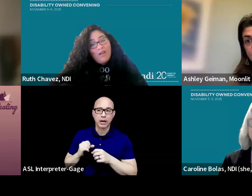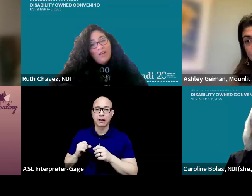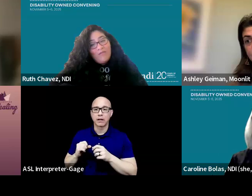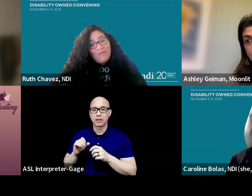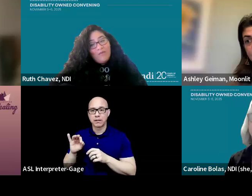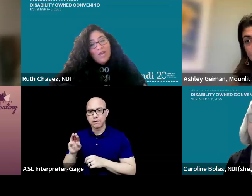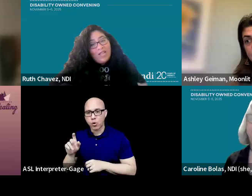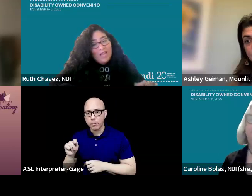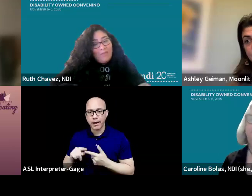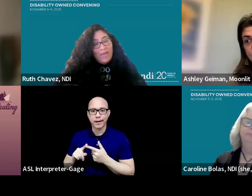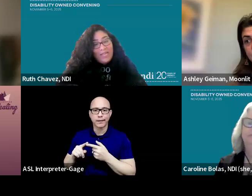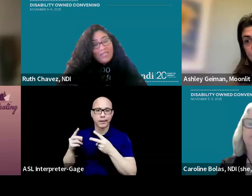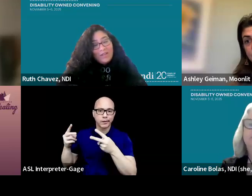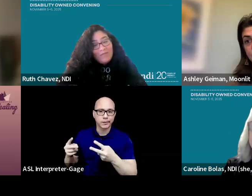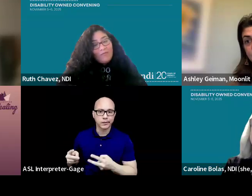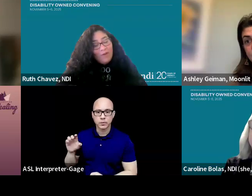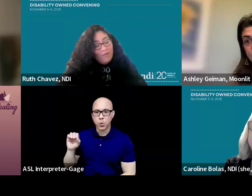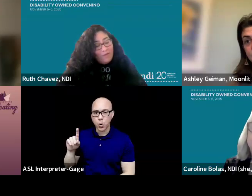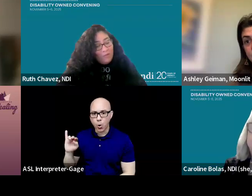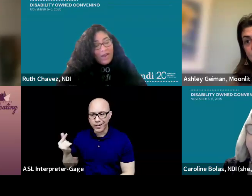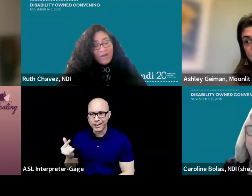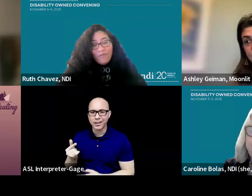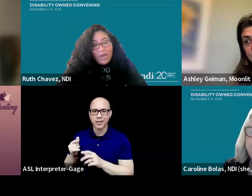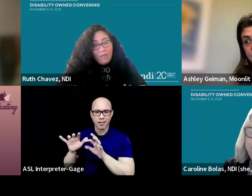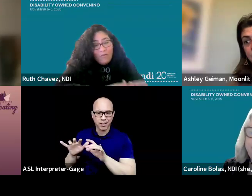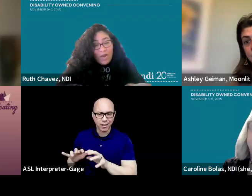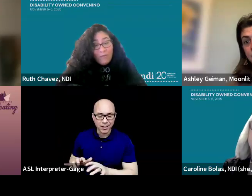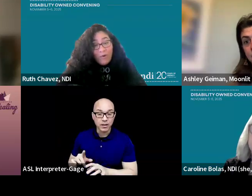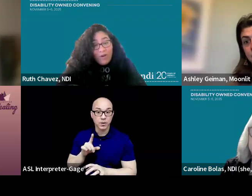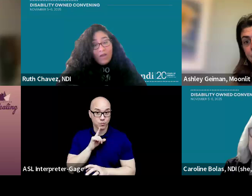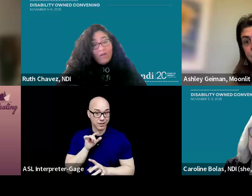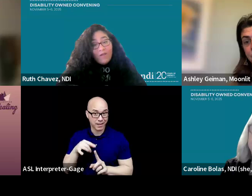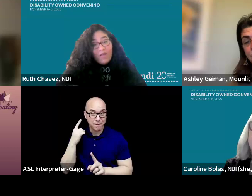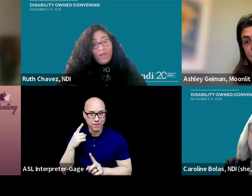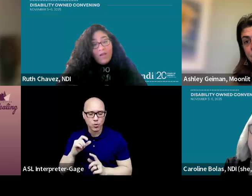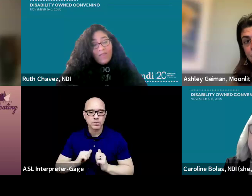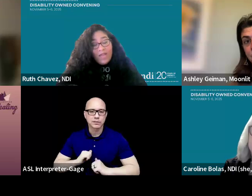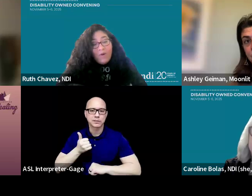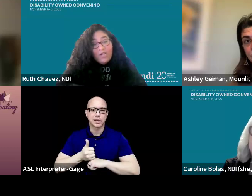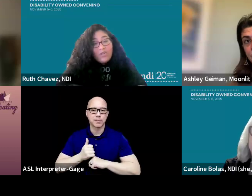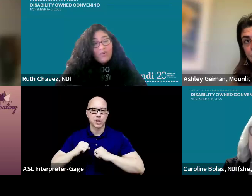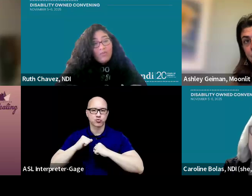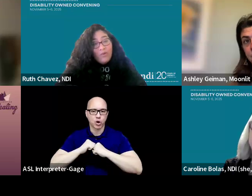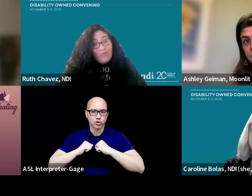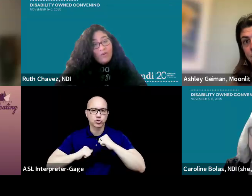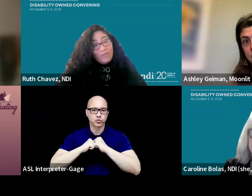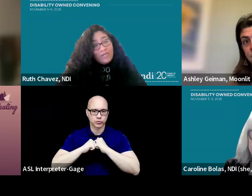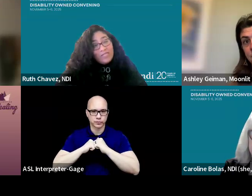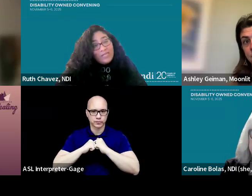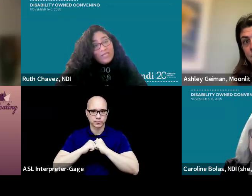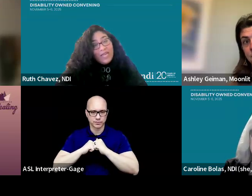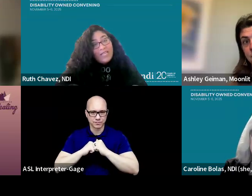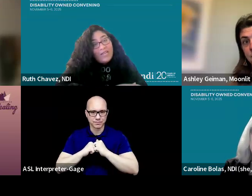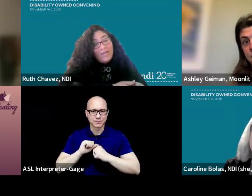it's more of creating that base of the wireframe or framework of that project or role for